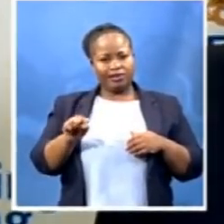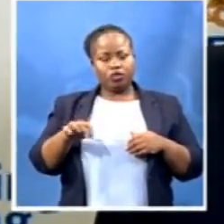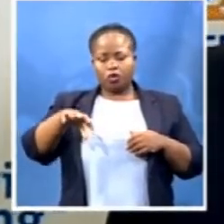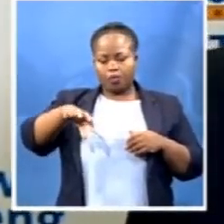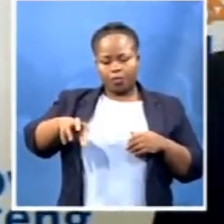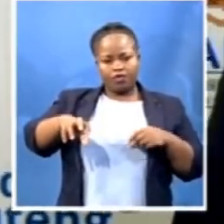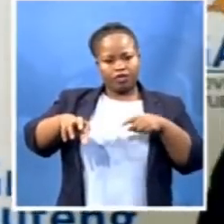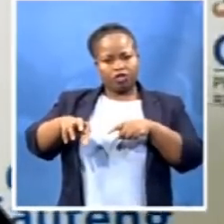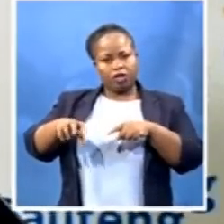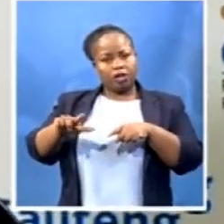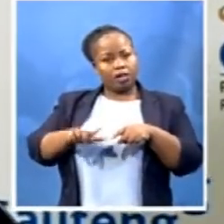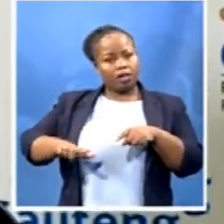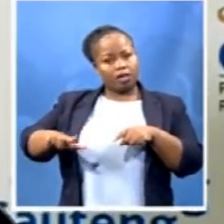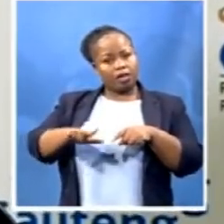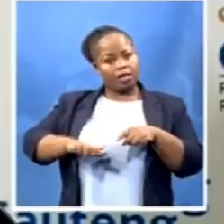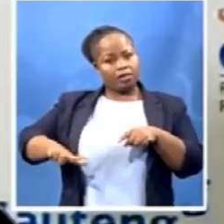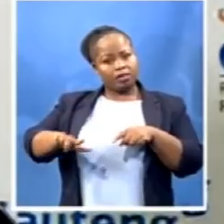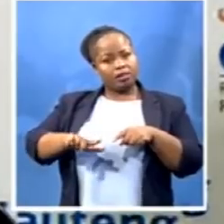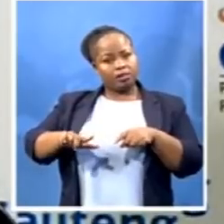held by the Department of Infrastructure Development.